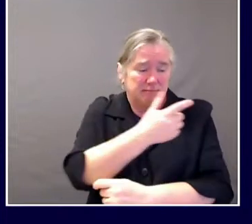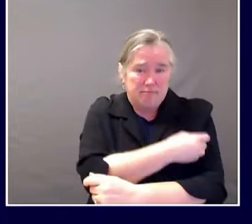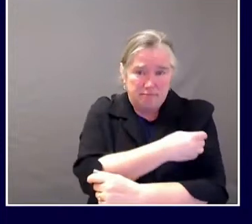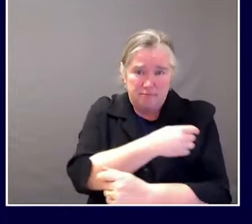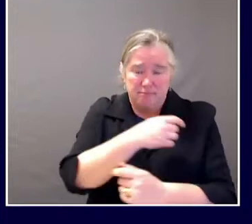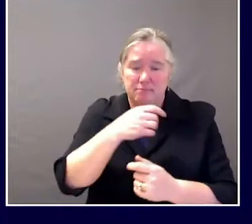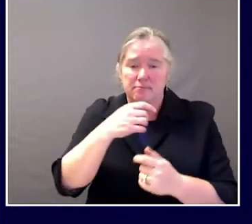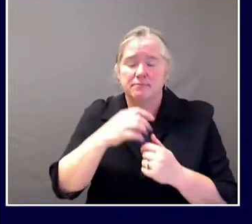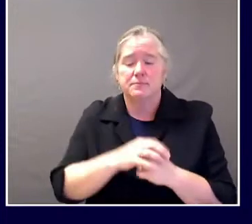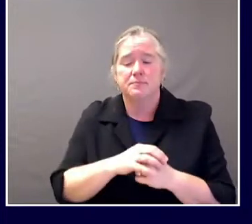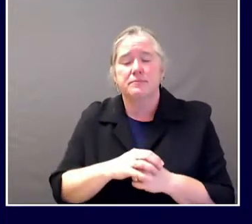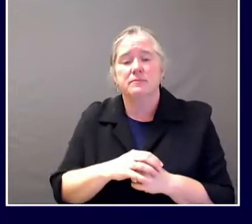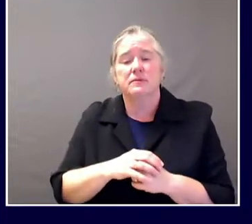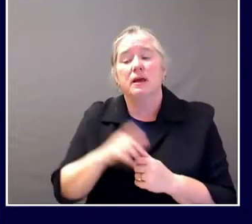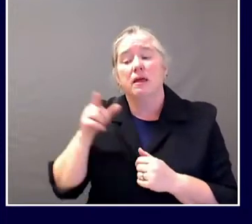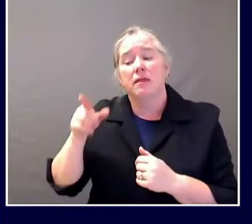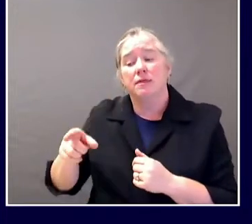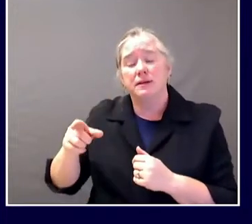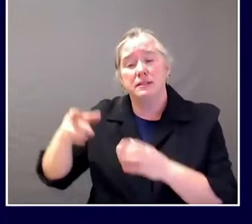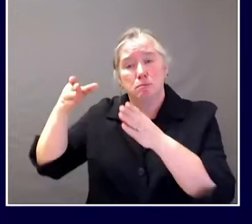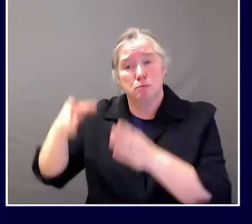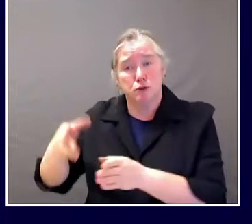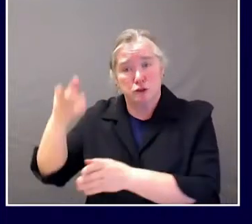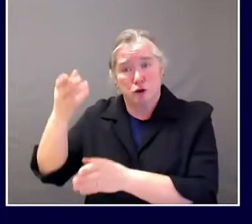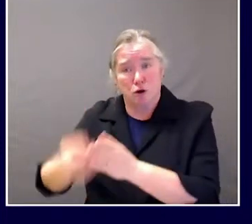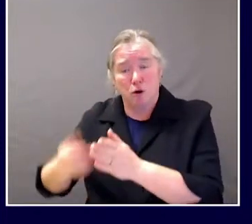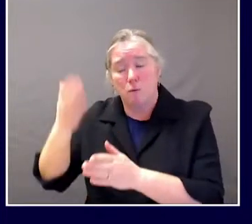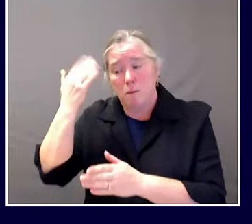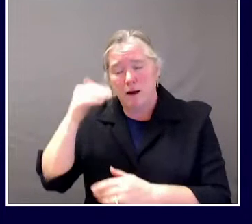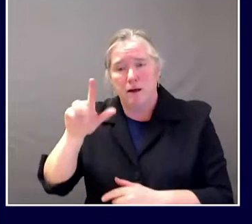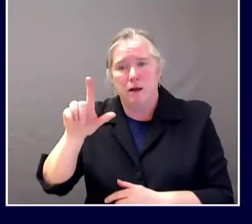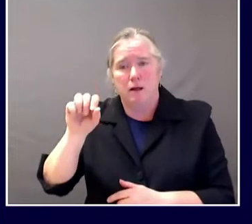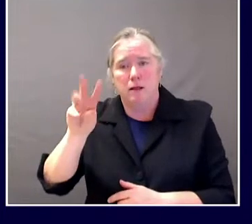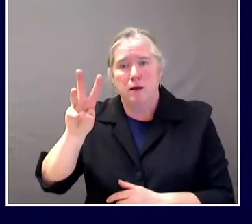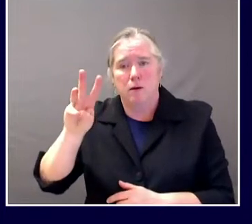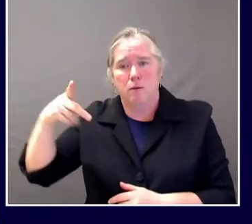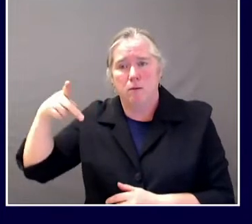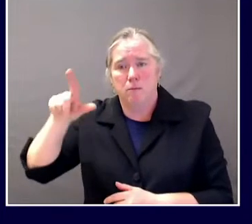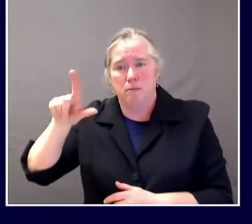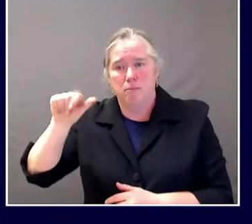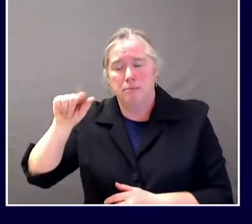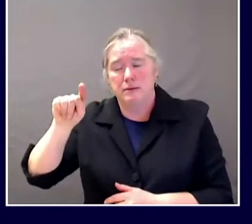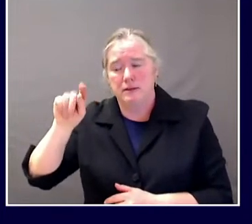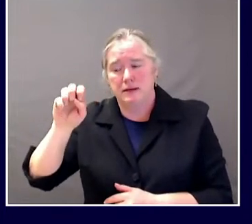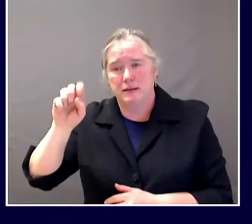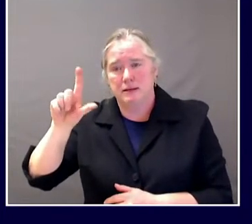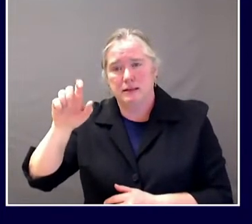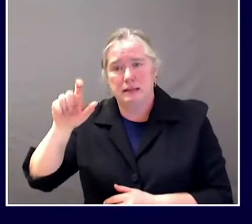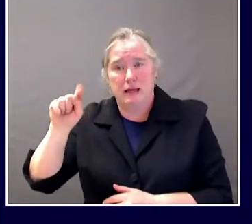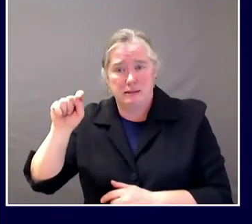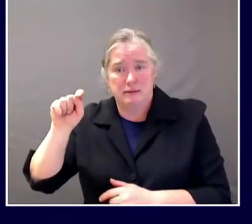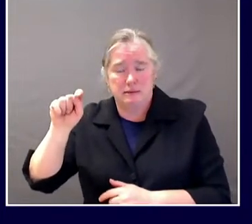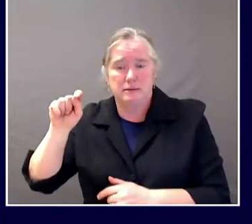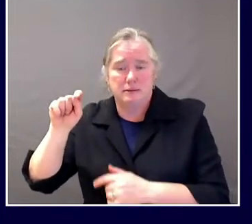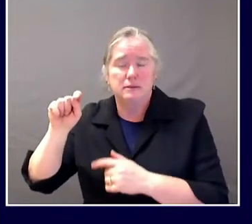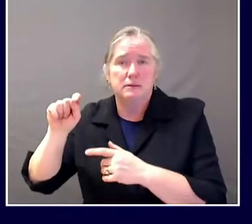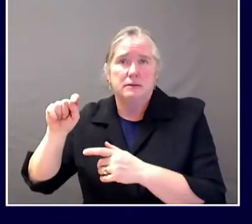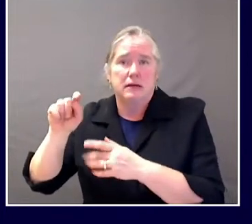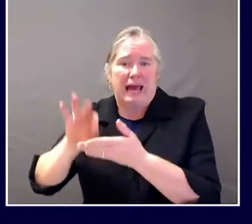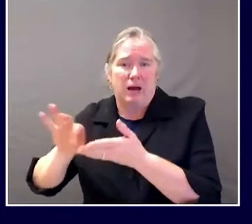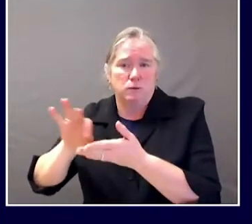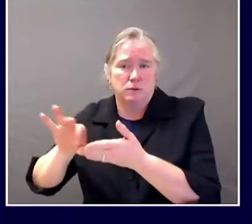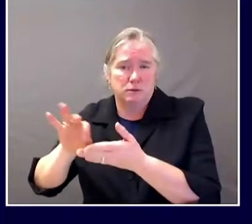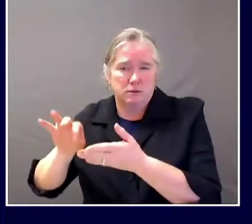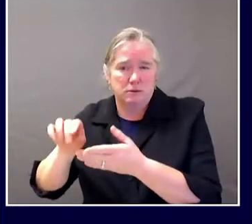that sadly caused this individual's passing was not noted. I'm probably going to talk about this a little bit more